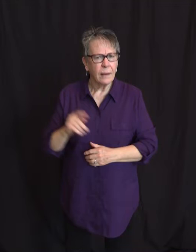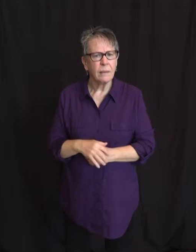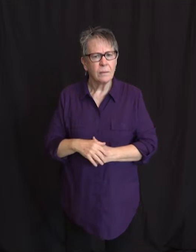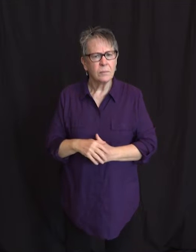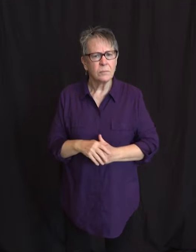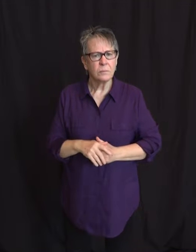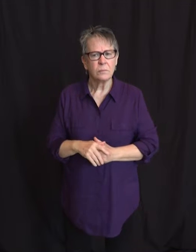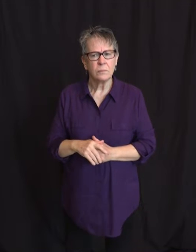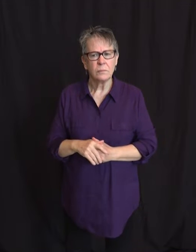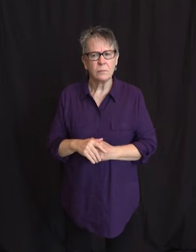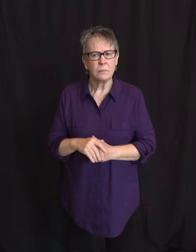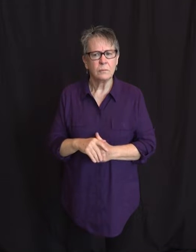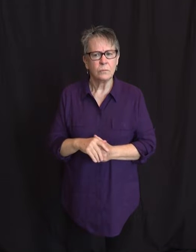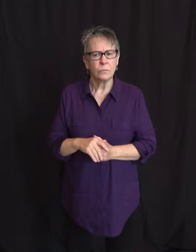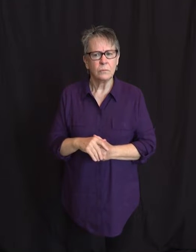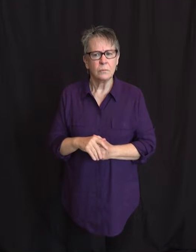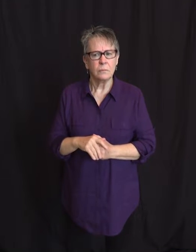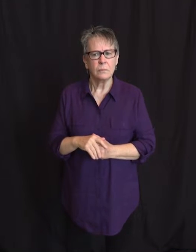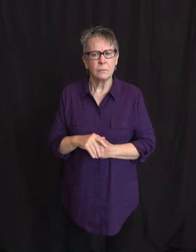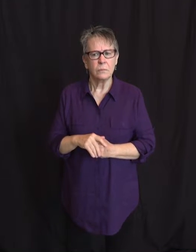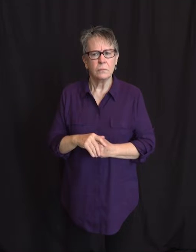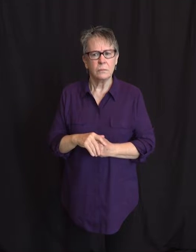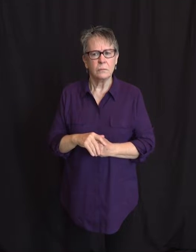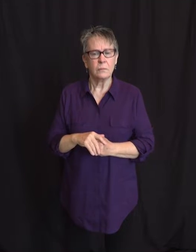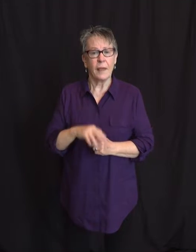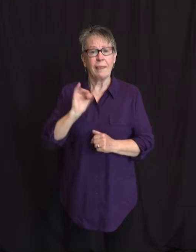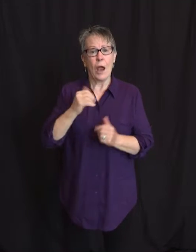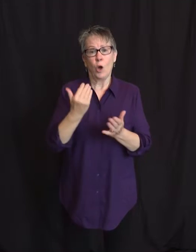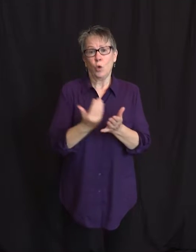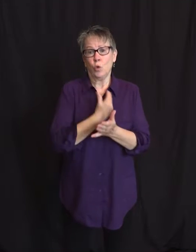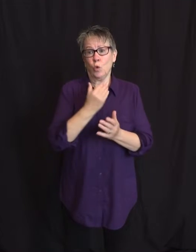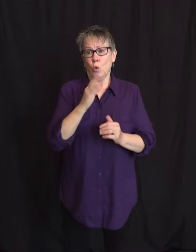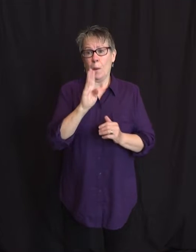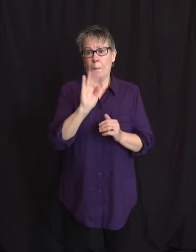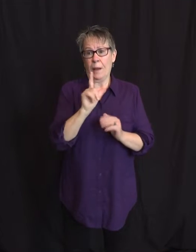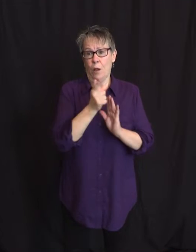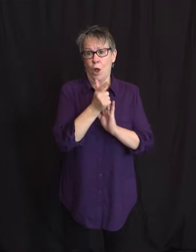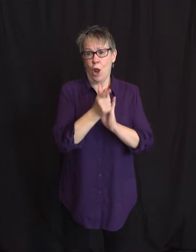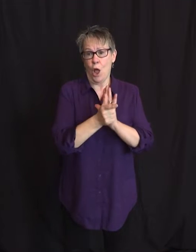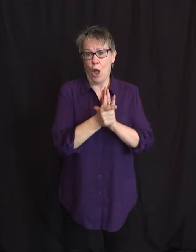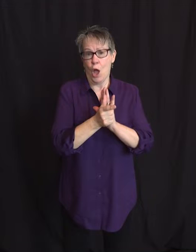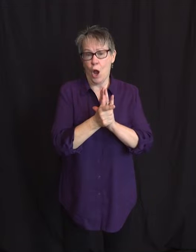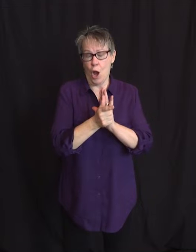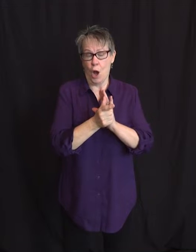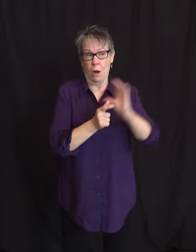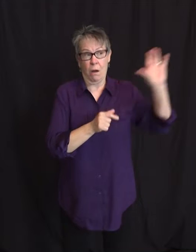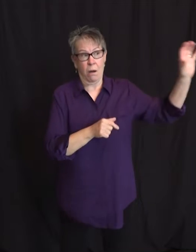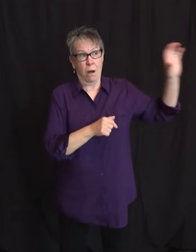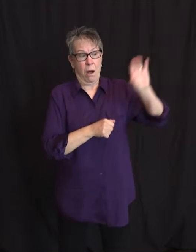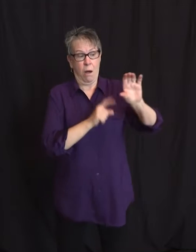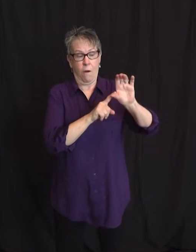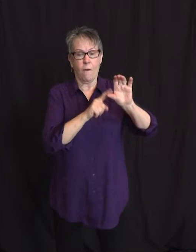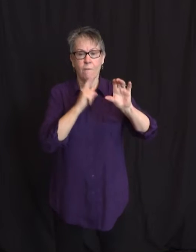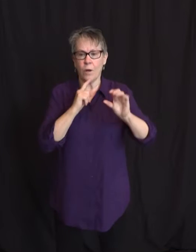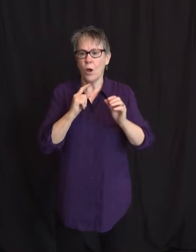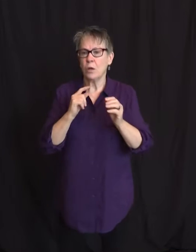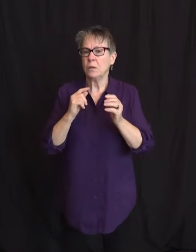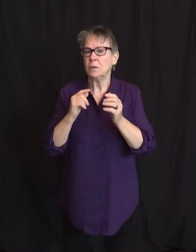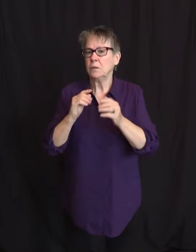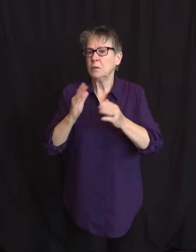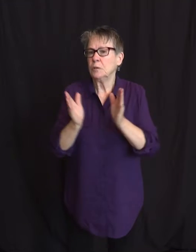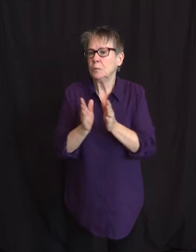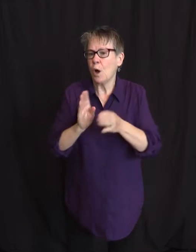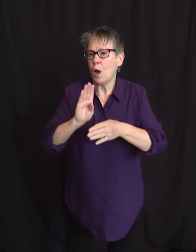a large share of the money for our smaller community-based banks and credit unions, banks that make